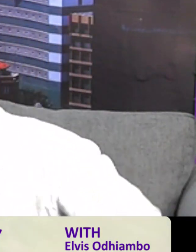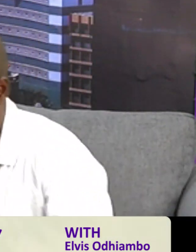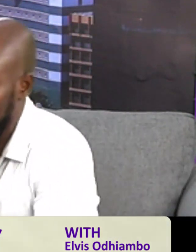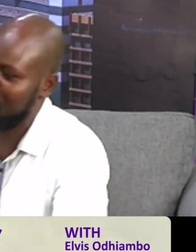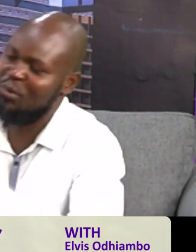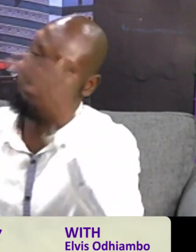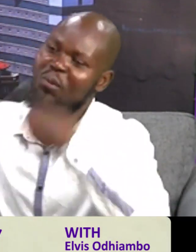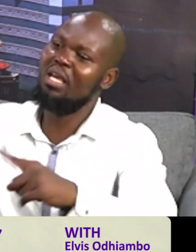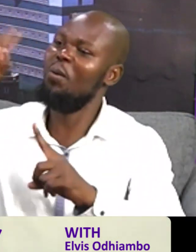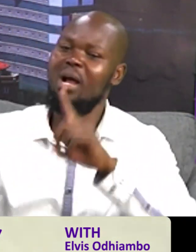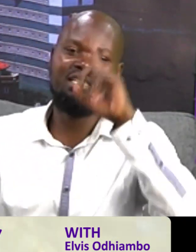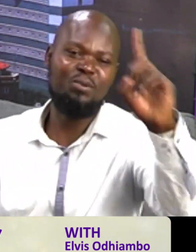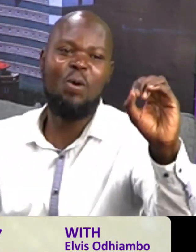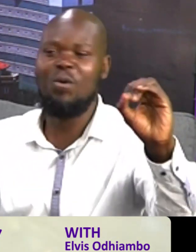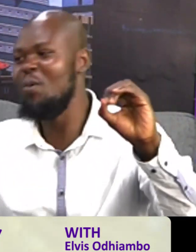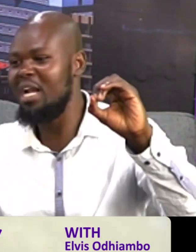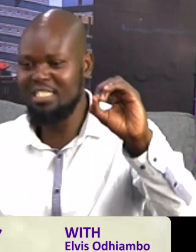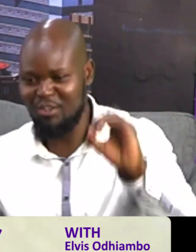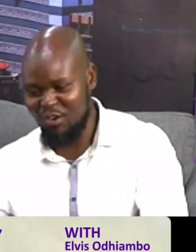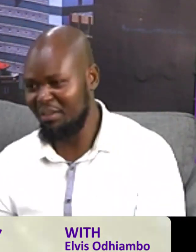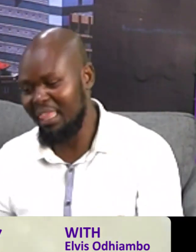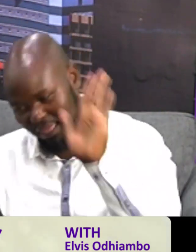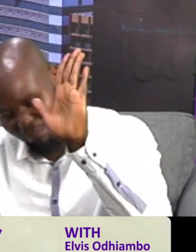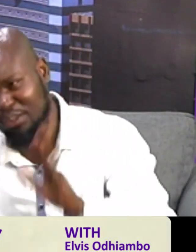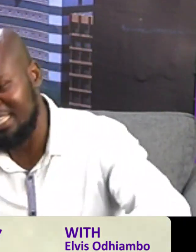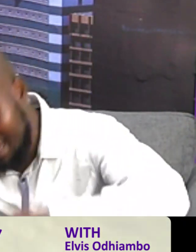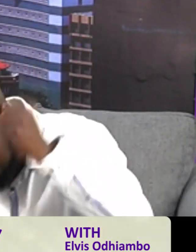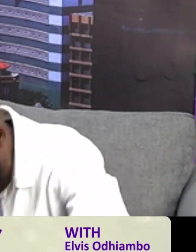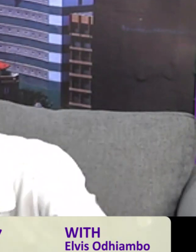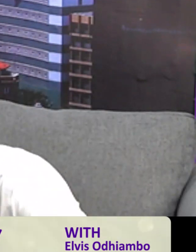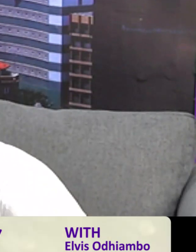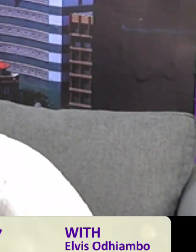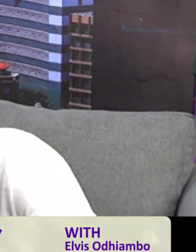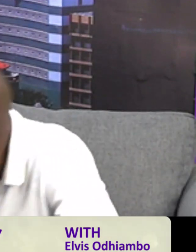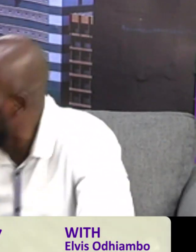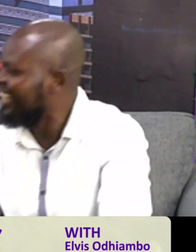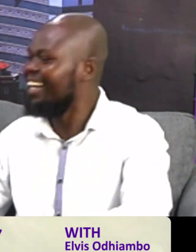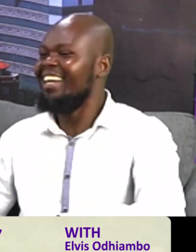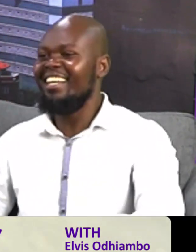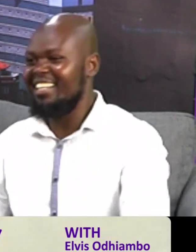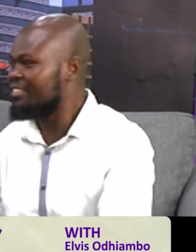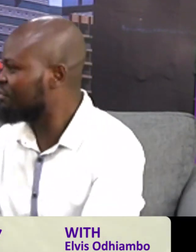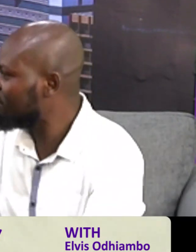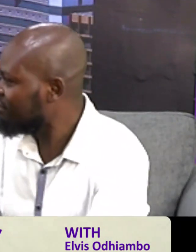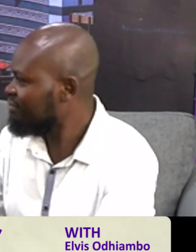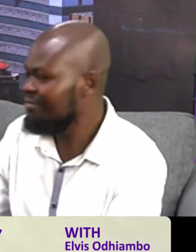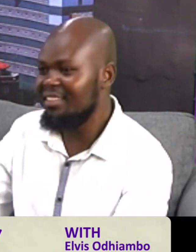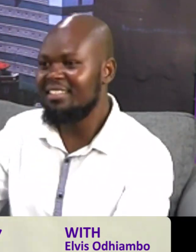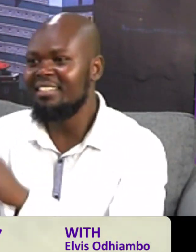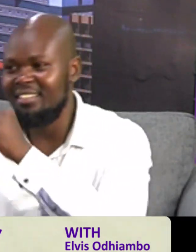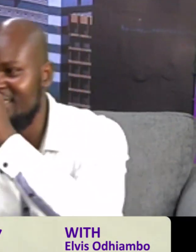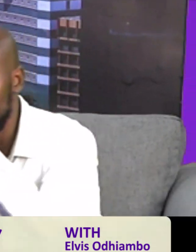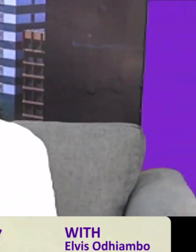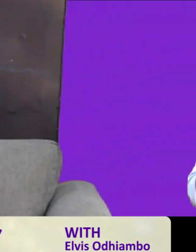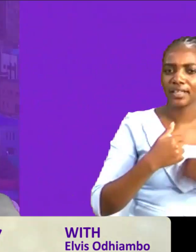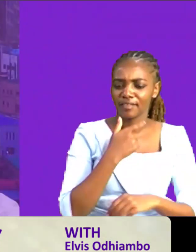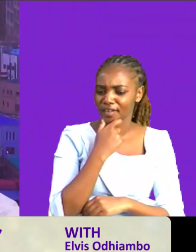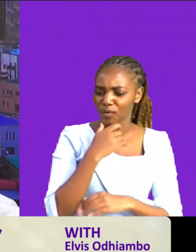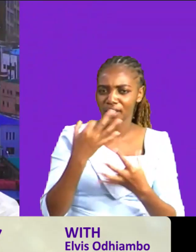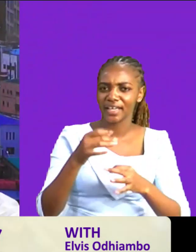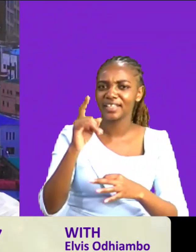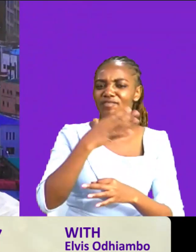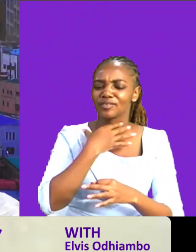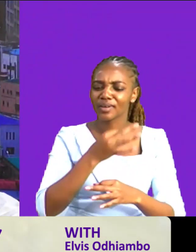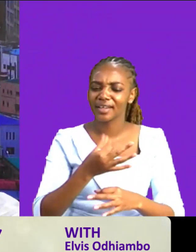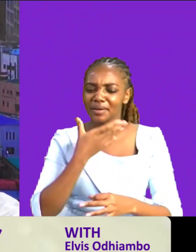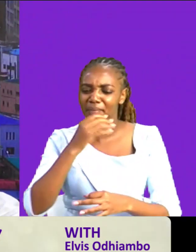I just feel it's more of morale and also the fact that they have. Sometimes I wonder if you're a Man City fan or